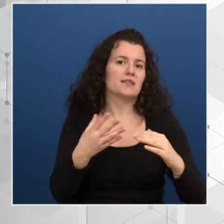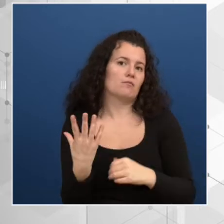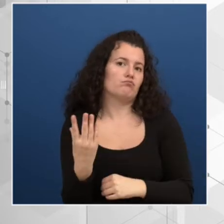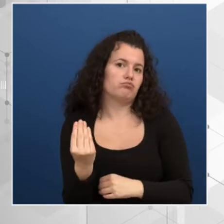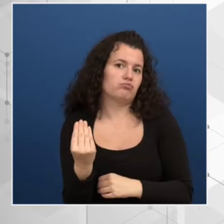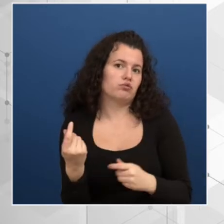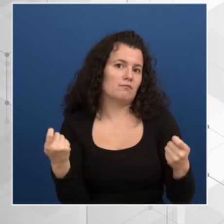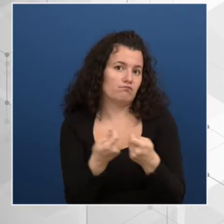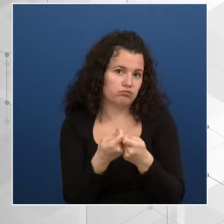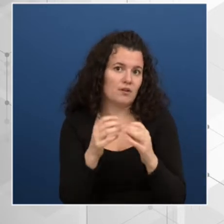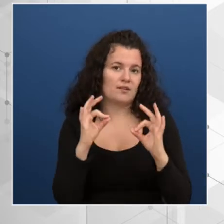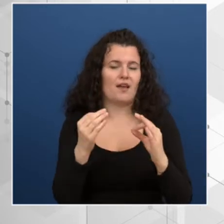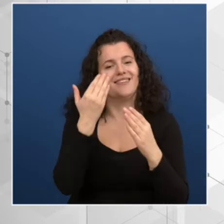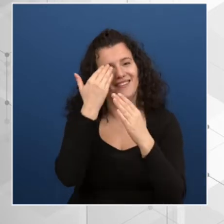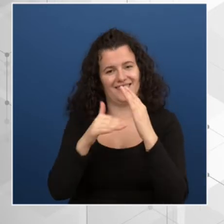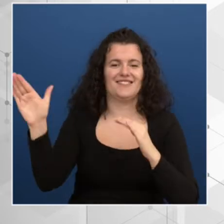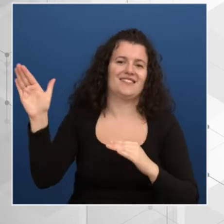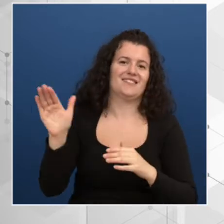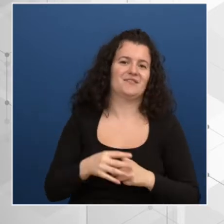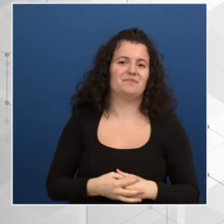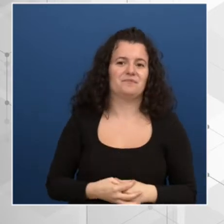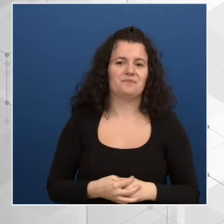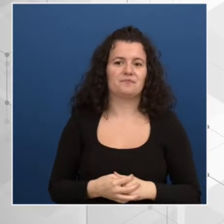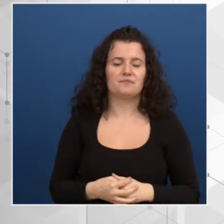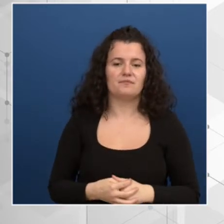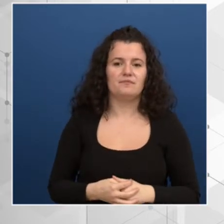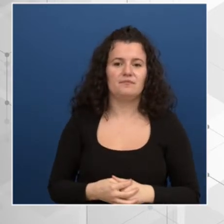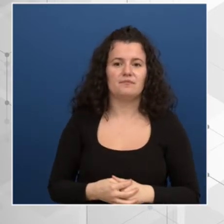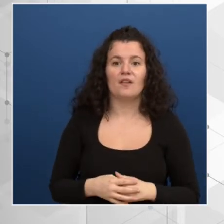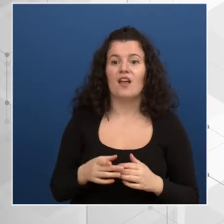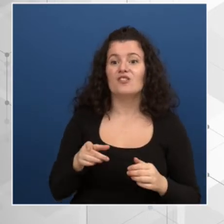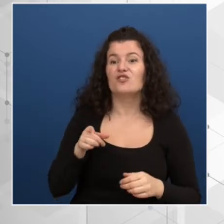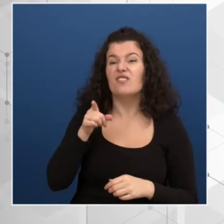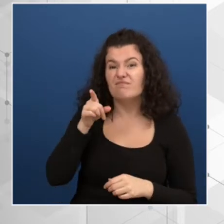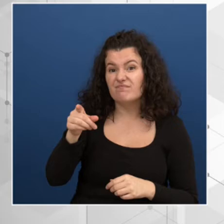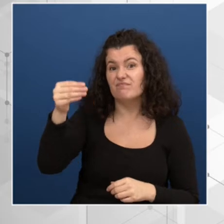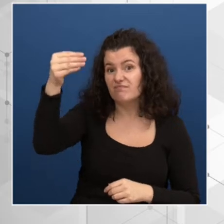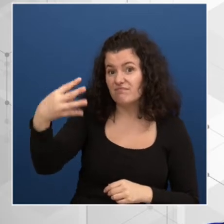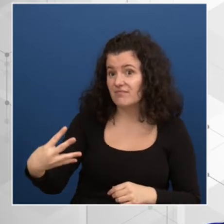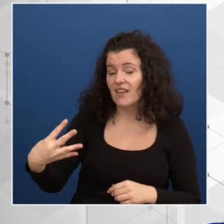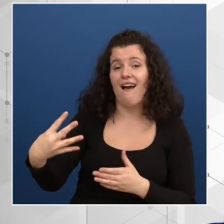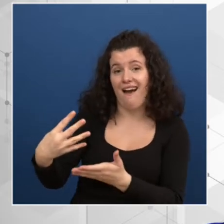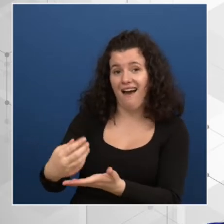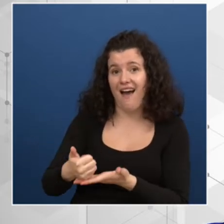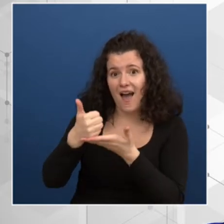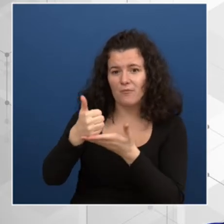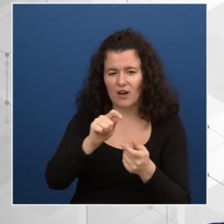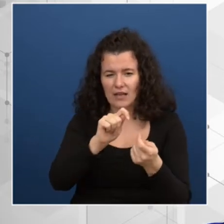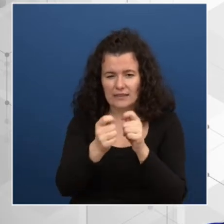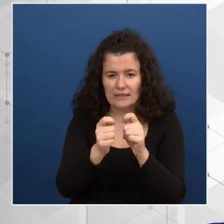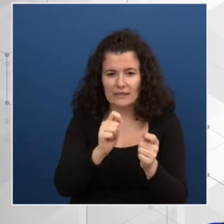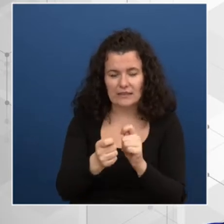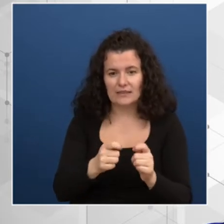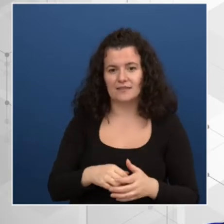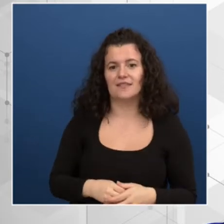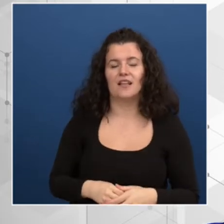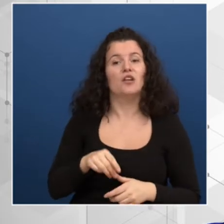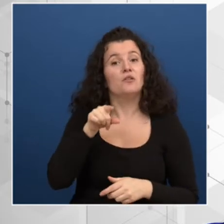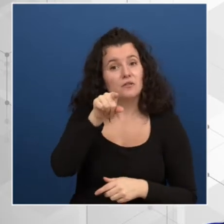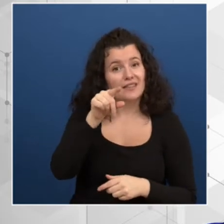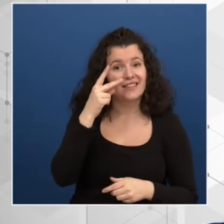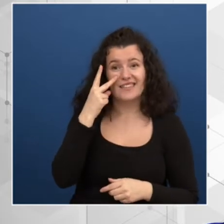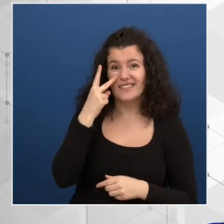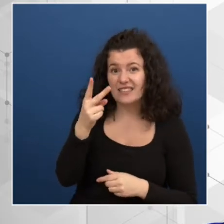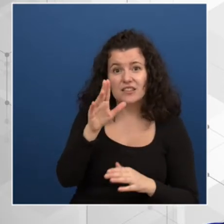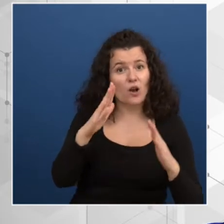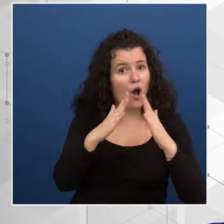accessible. So Outlook is already trying to help you and teach you and show you. So give it a go, try the links, and try to do a bit more with the